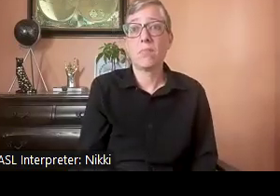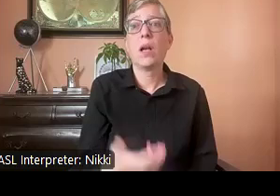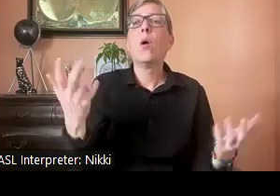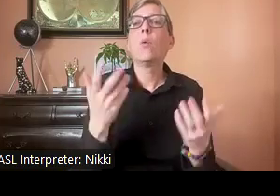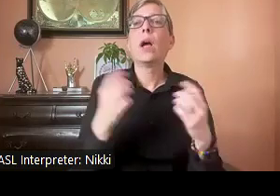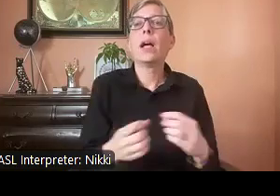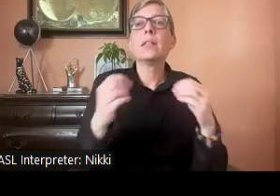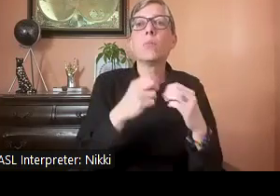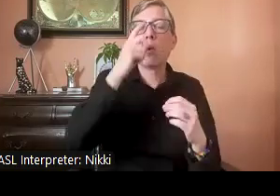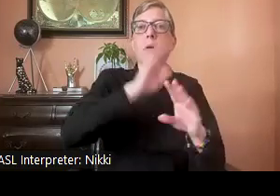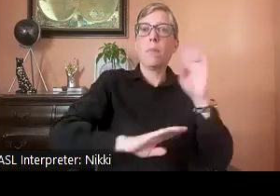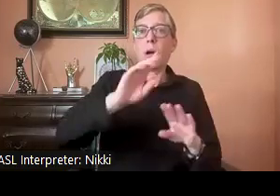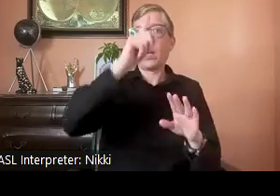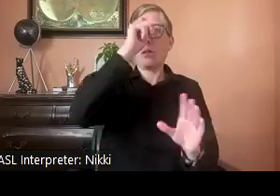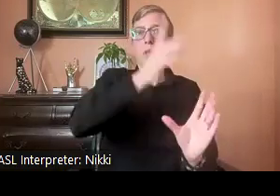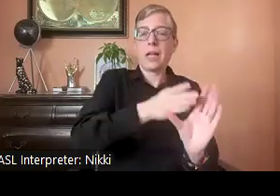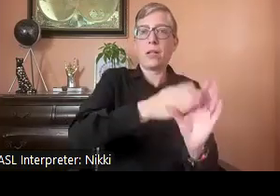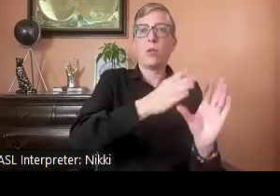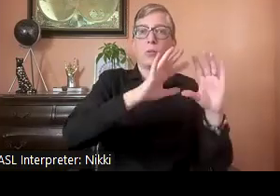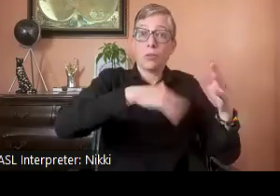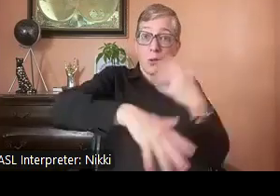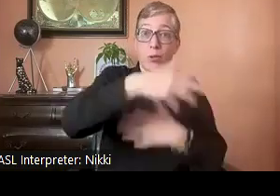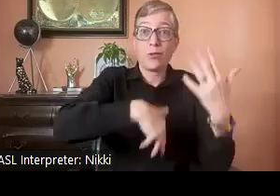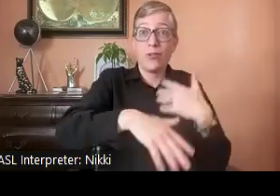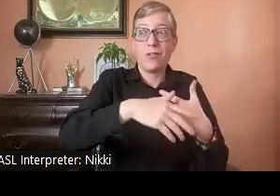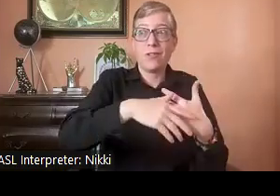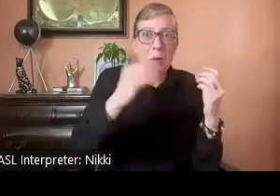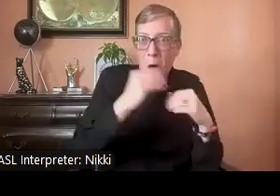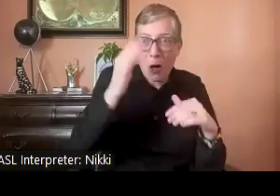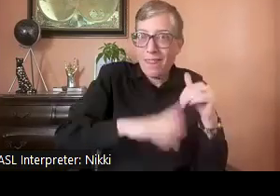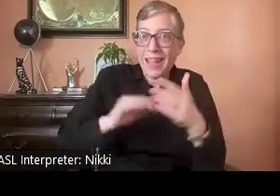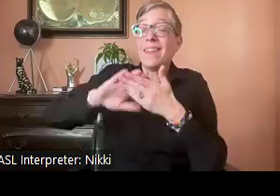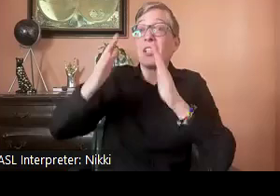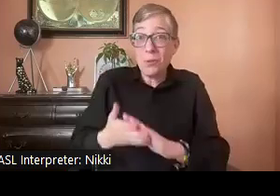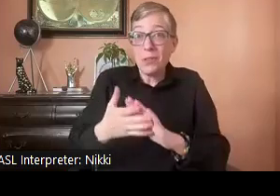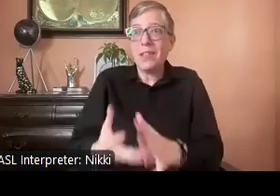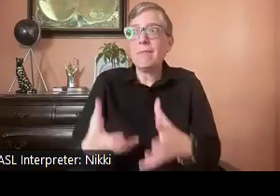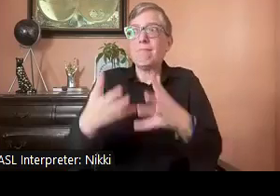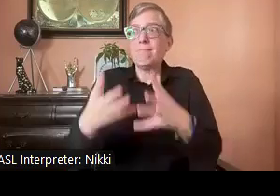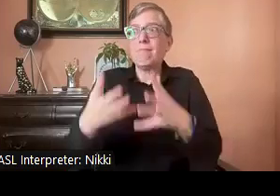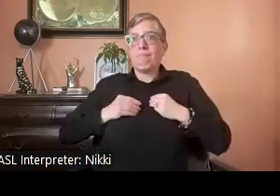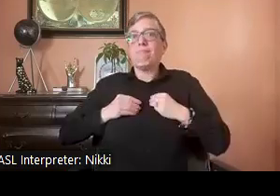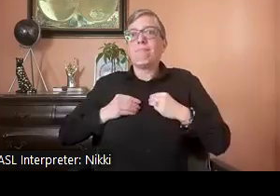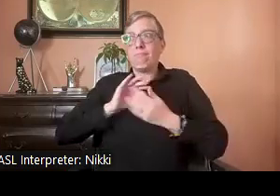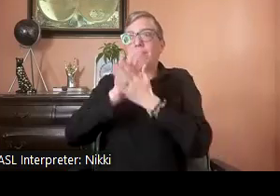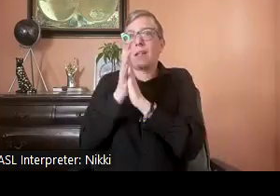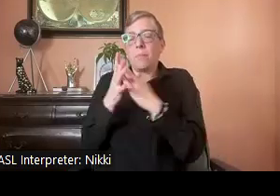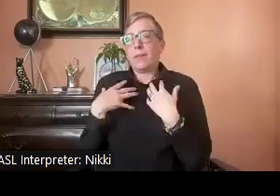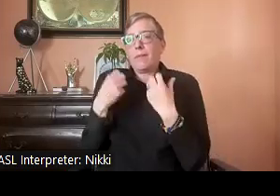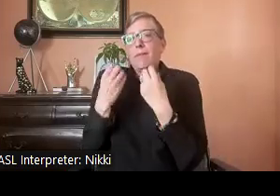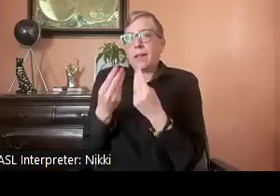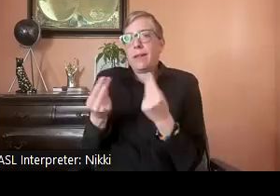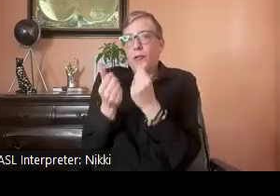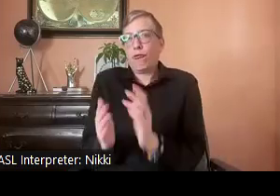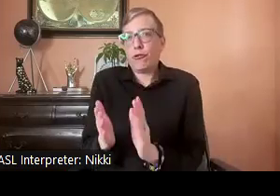than community taking ownership of their own kind of healthcare and their own agents being the healers who make that